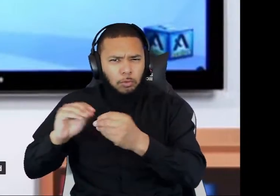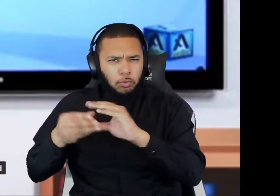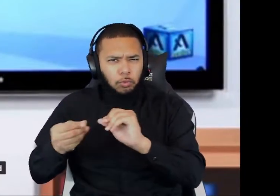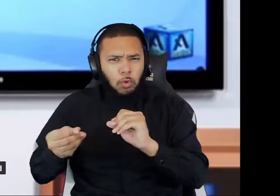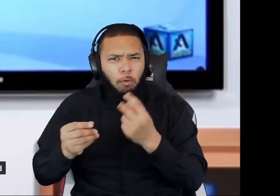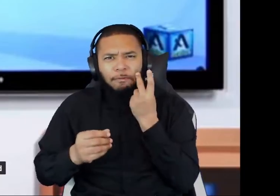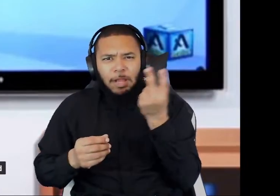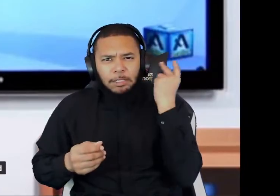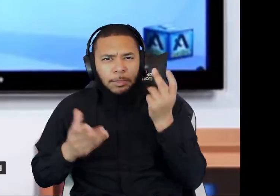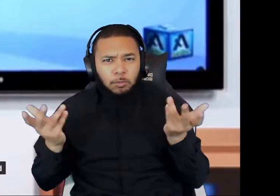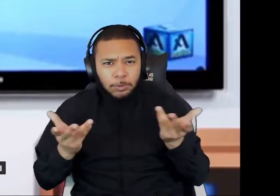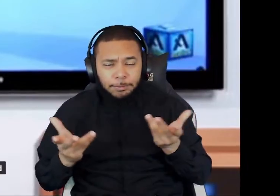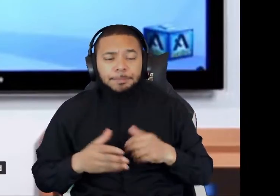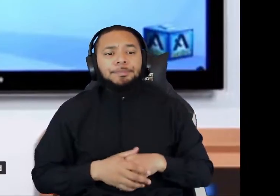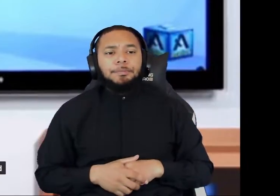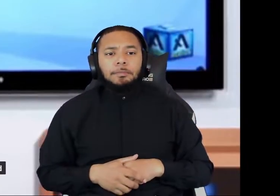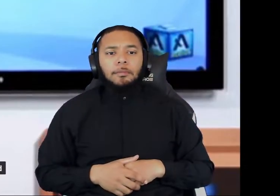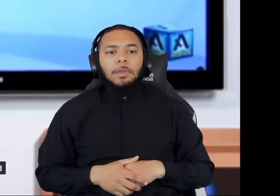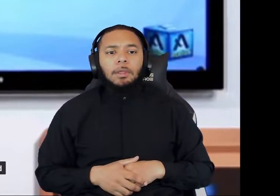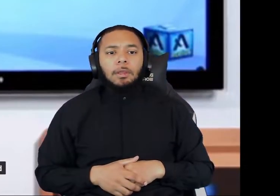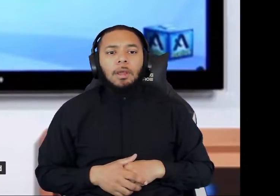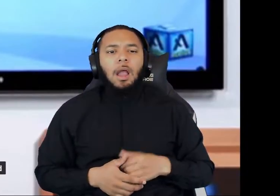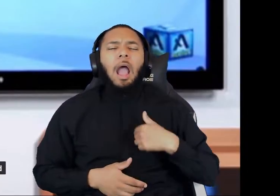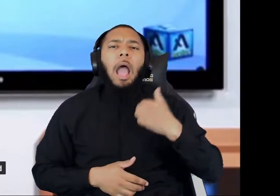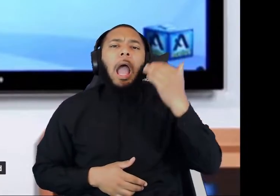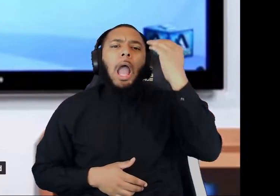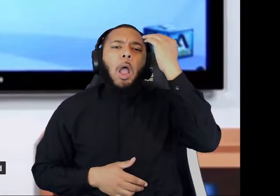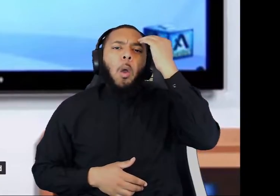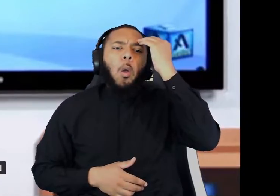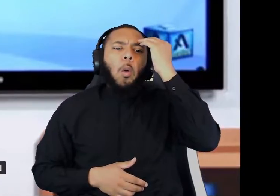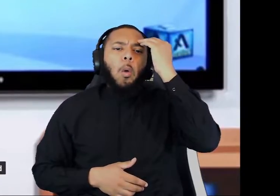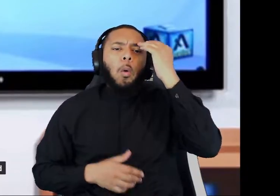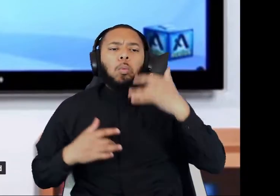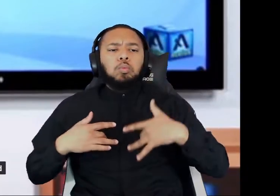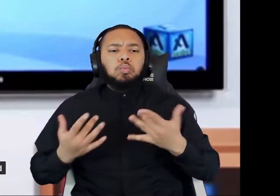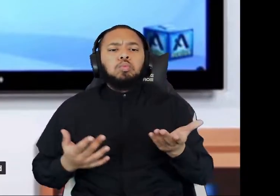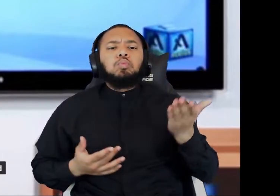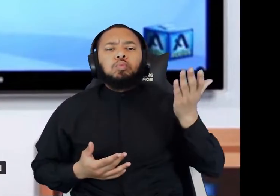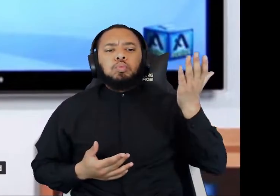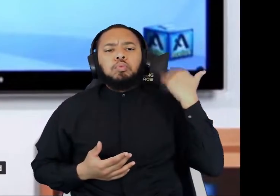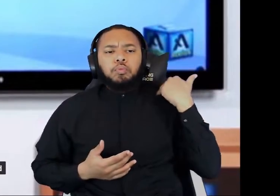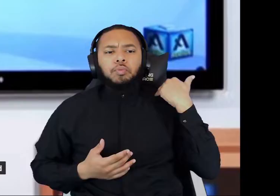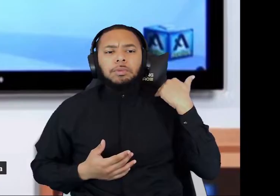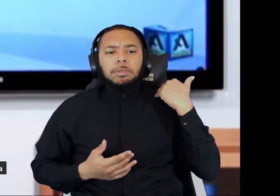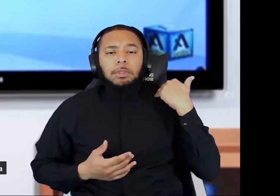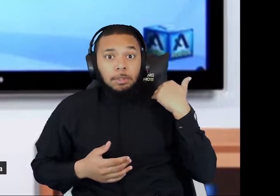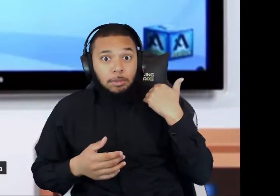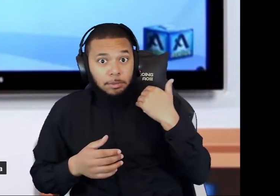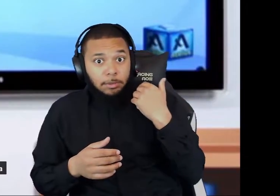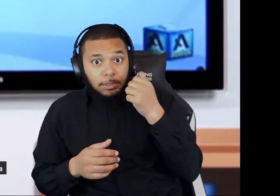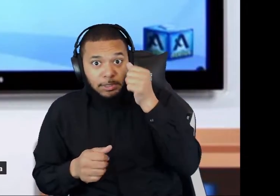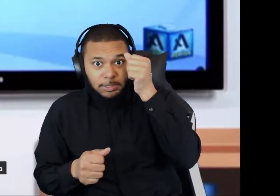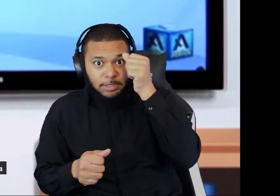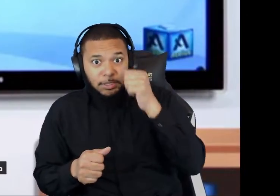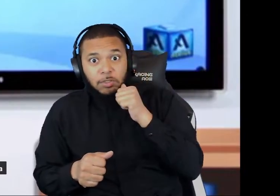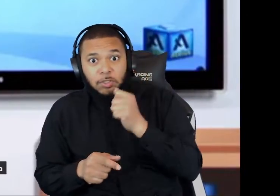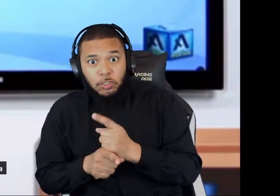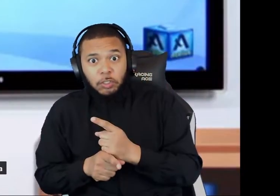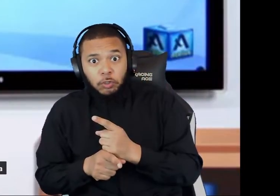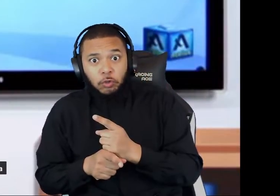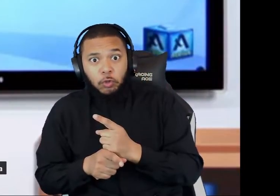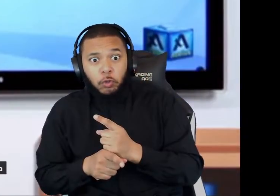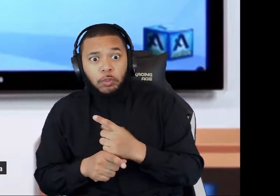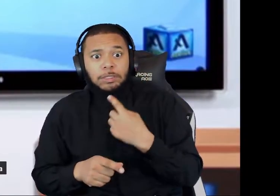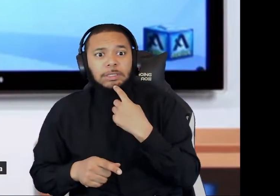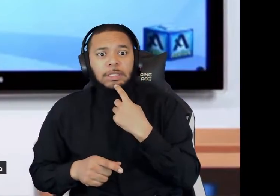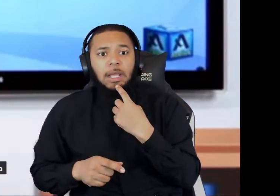story. I know how it will be, his sister had said when he was preparing to migrate to this rural